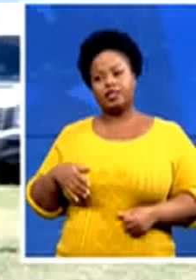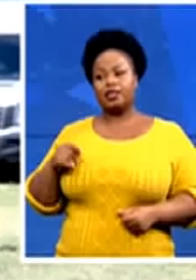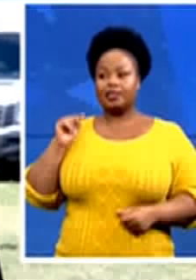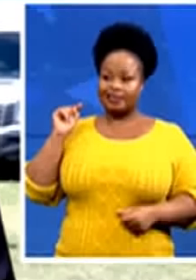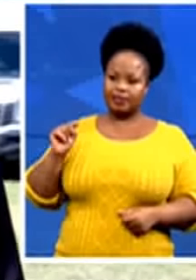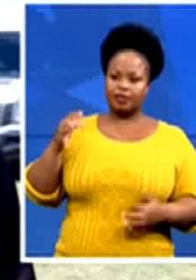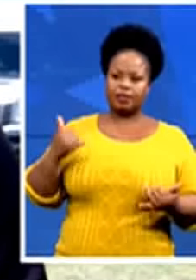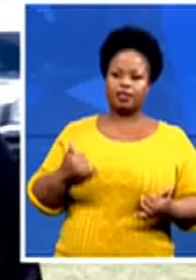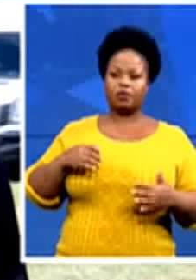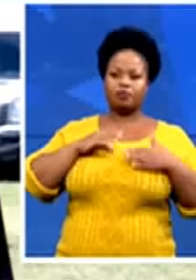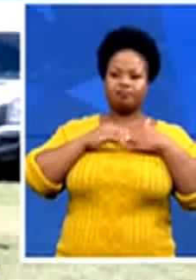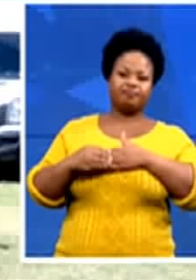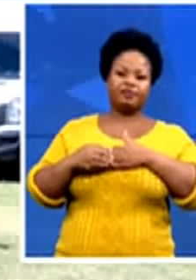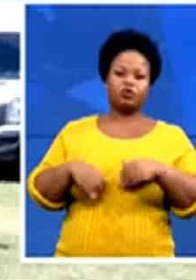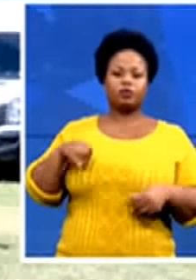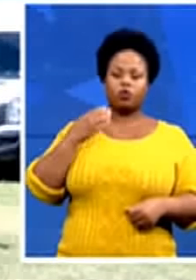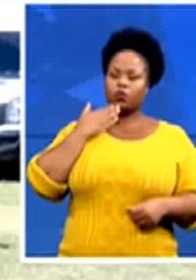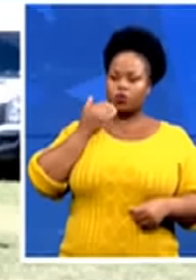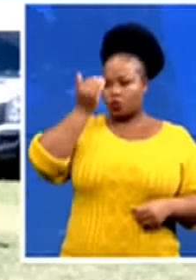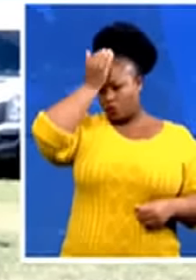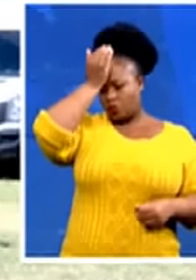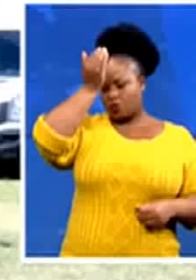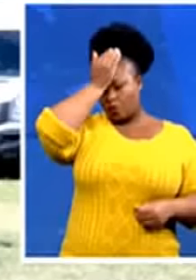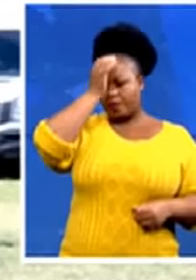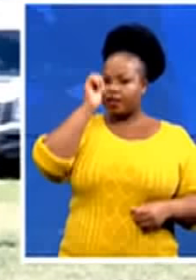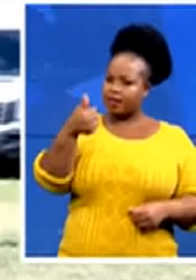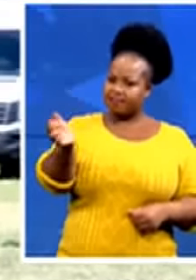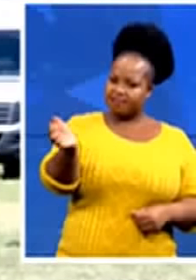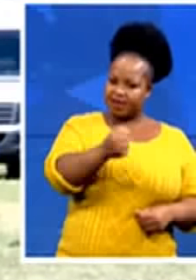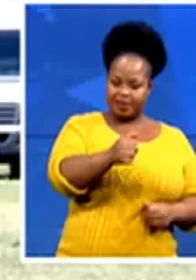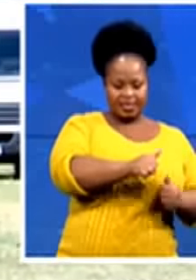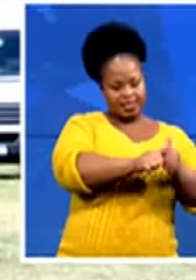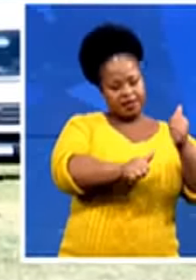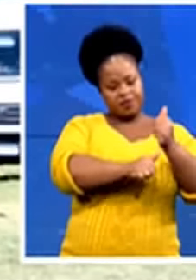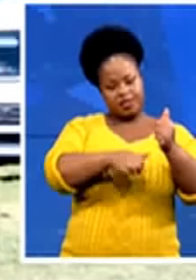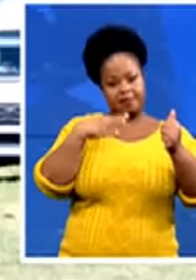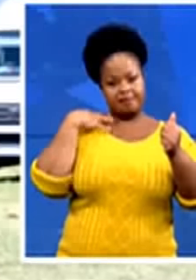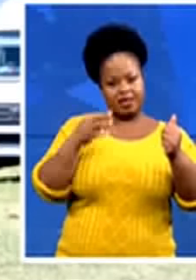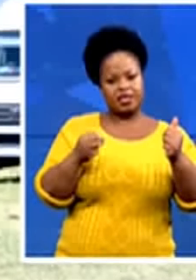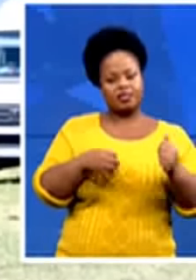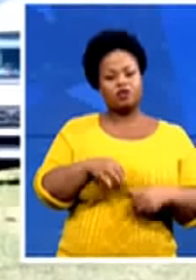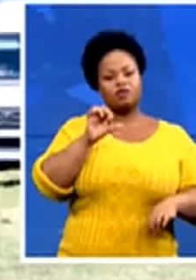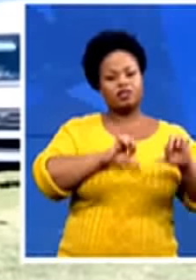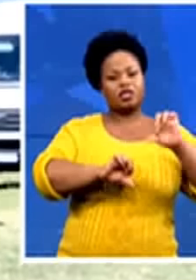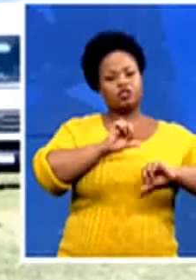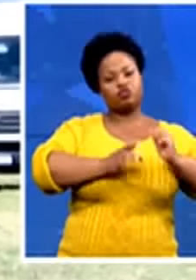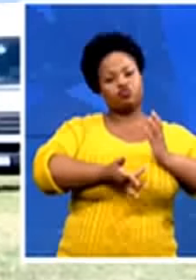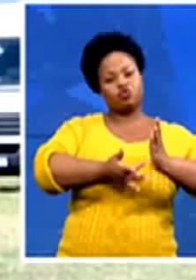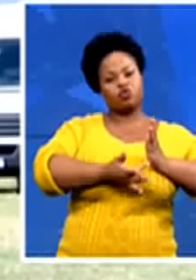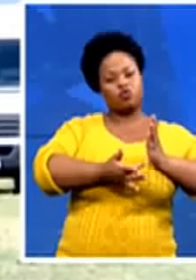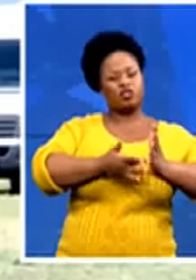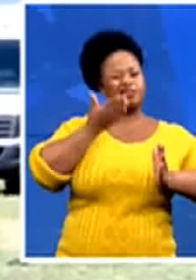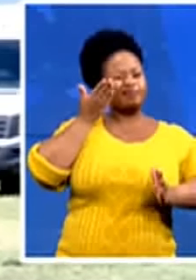President Jacob Zuma then appointing her as the Deputy Minister of Science and Technology, a position in which she held